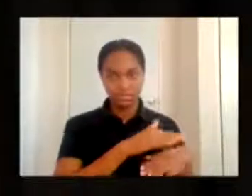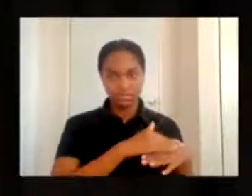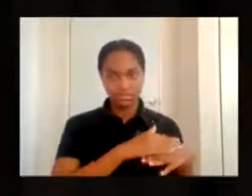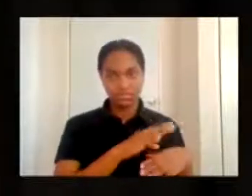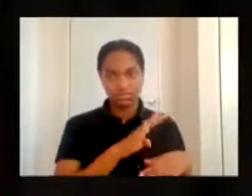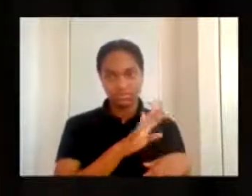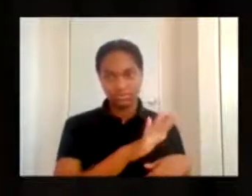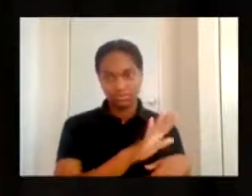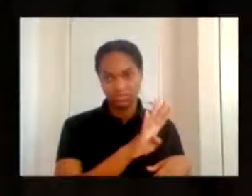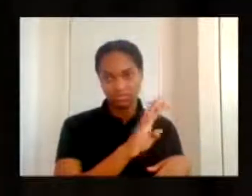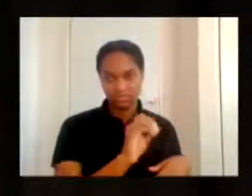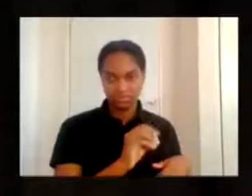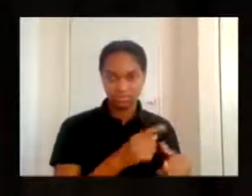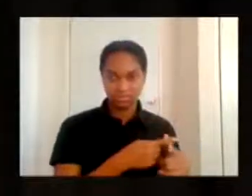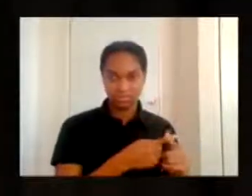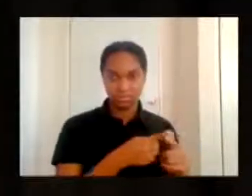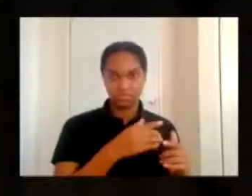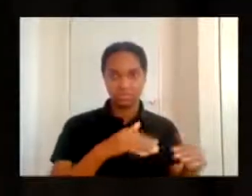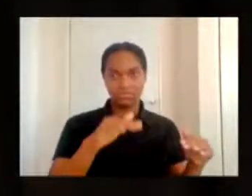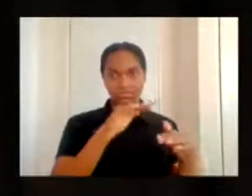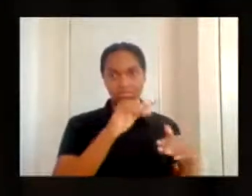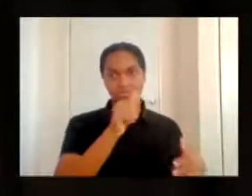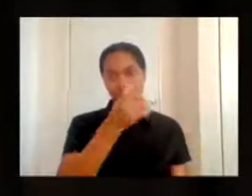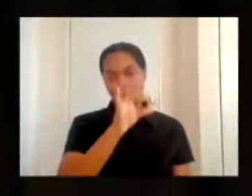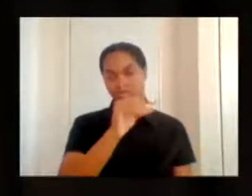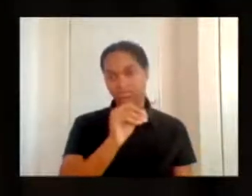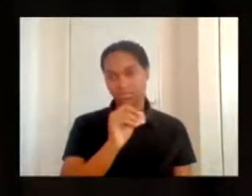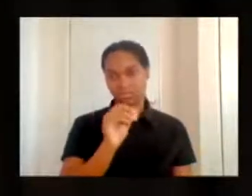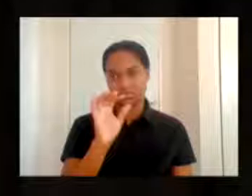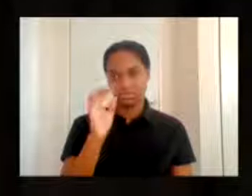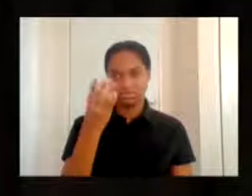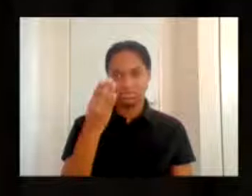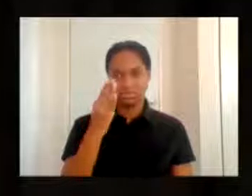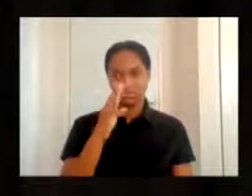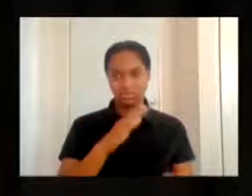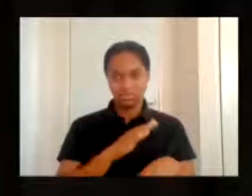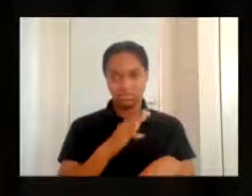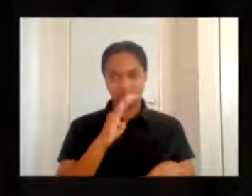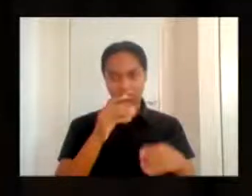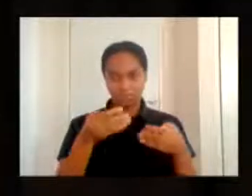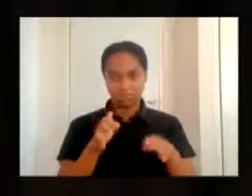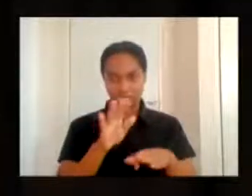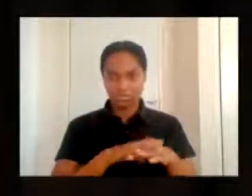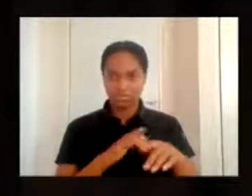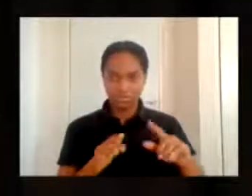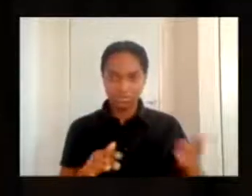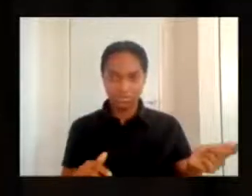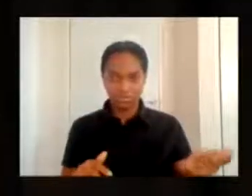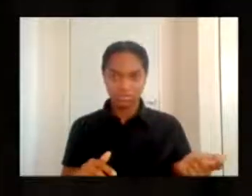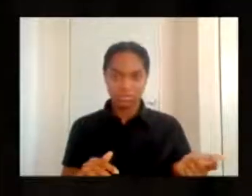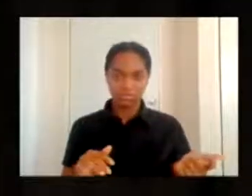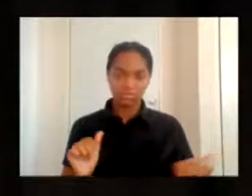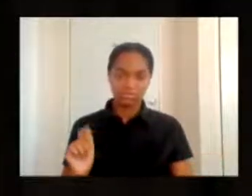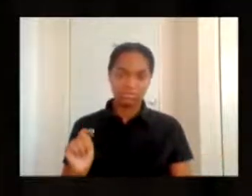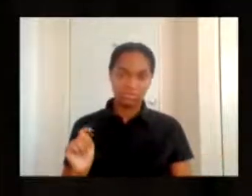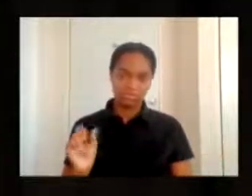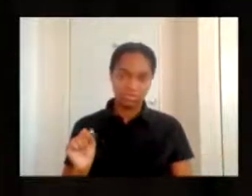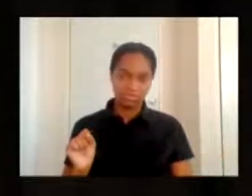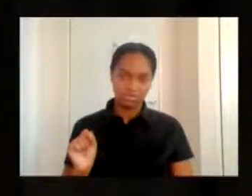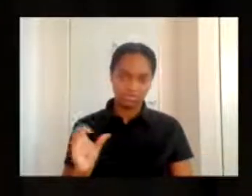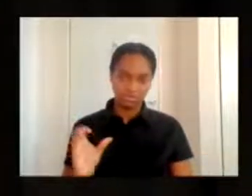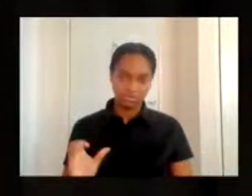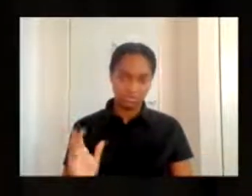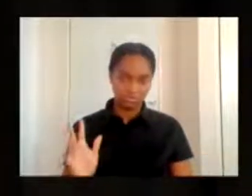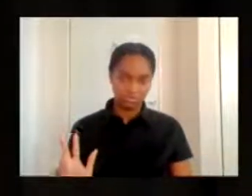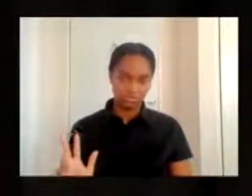layer at 1080, and those are the blue boxes on the left. And then they would go into the ATSC3 lower